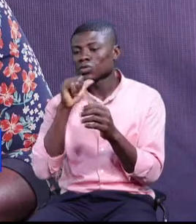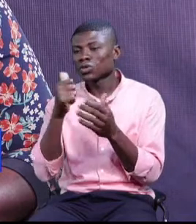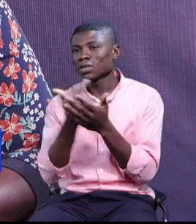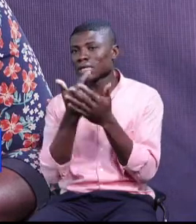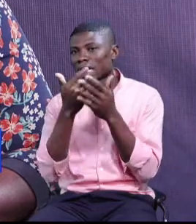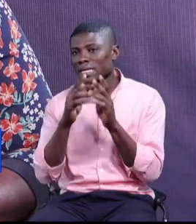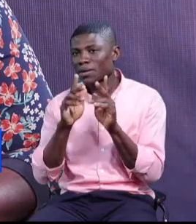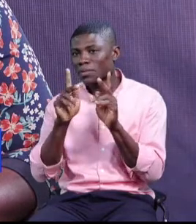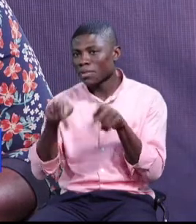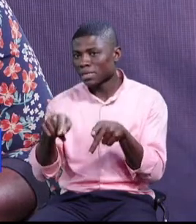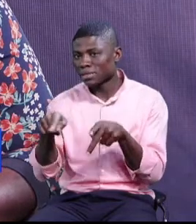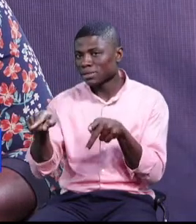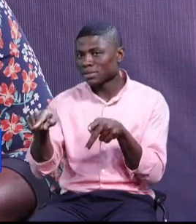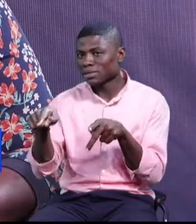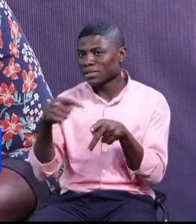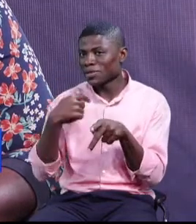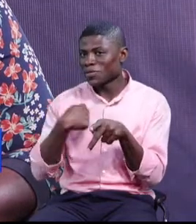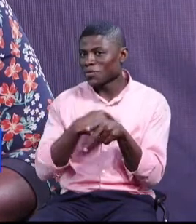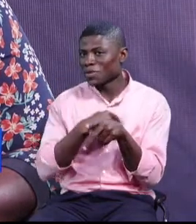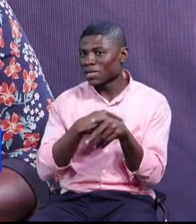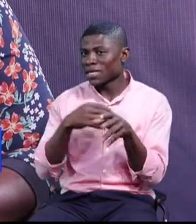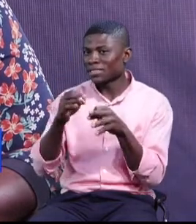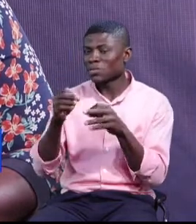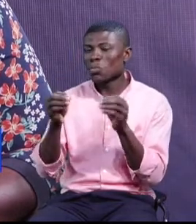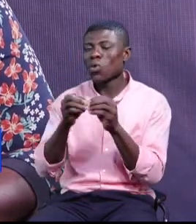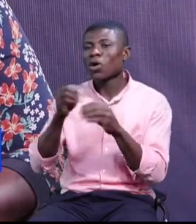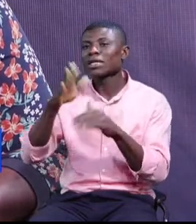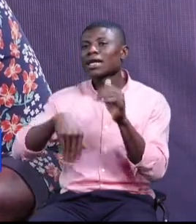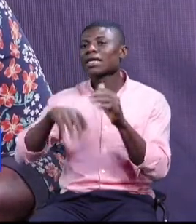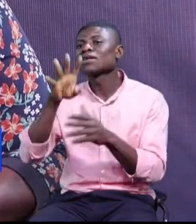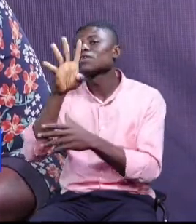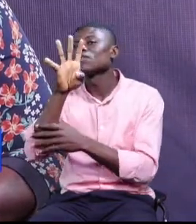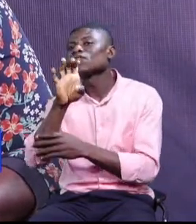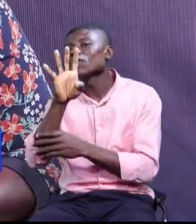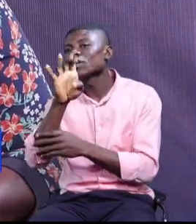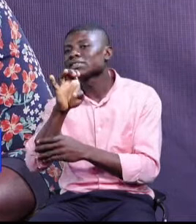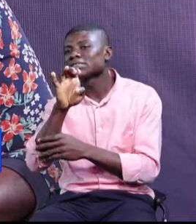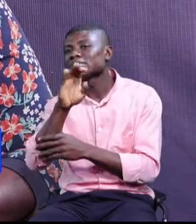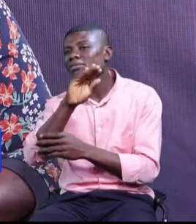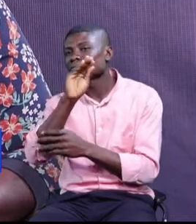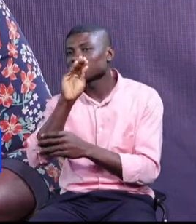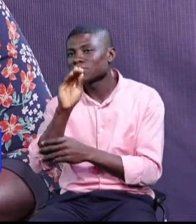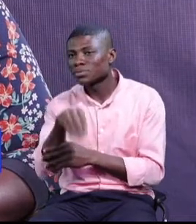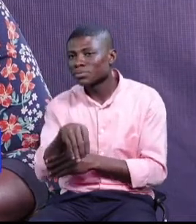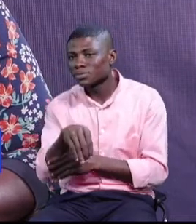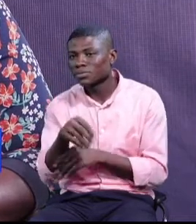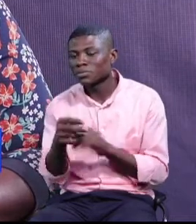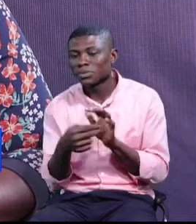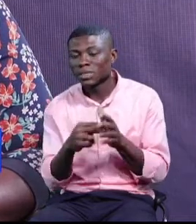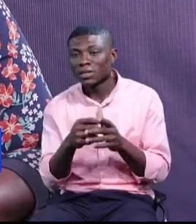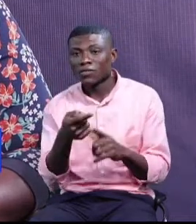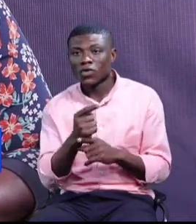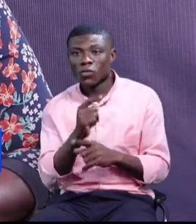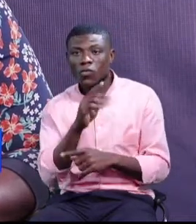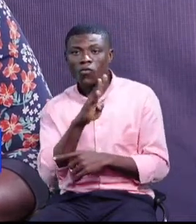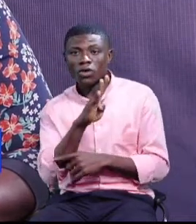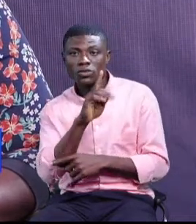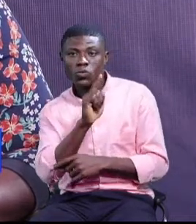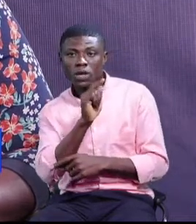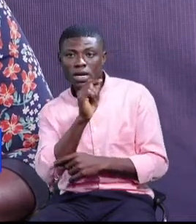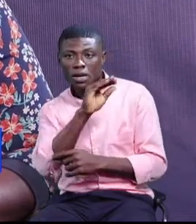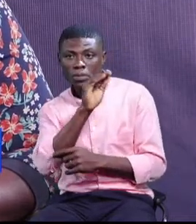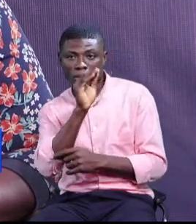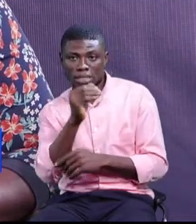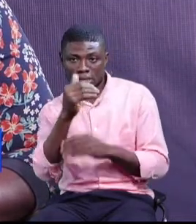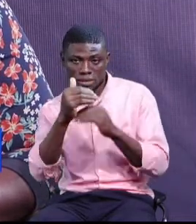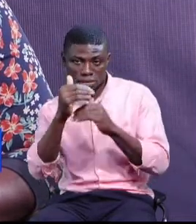non-Ghanaians. Then we say 40%. More than 40%. So it means from 41% and